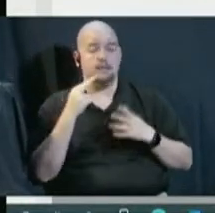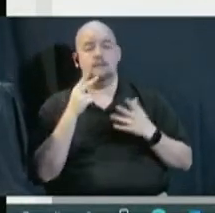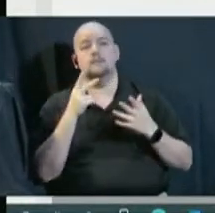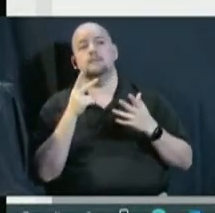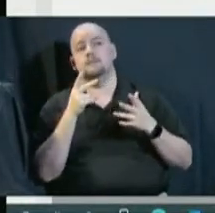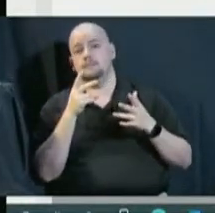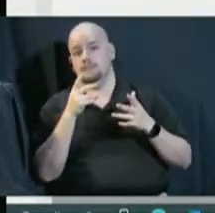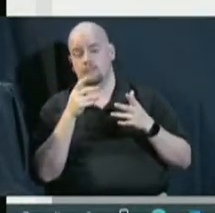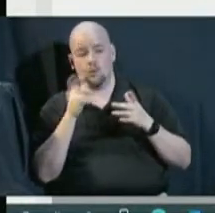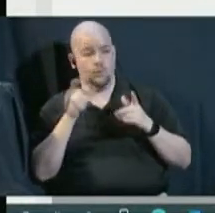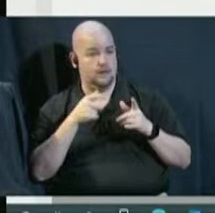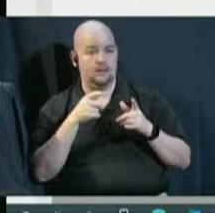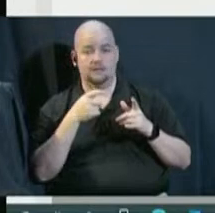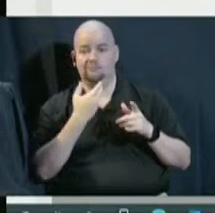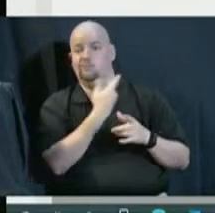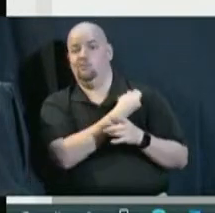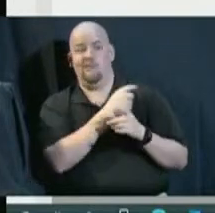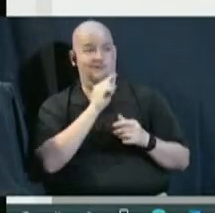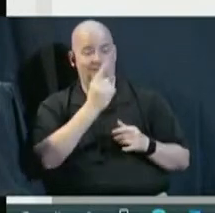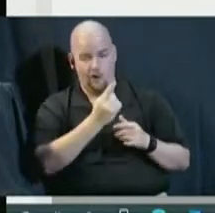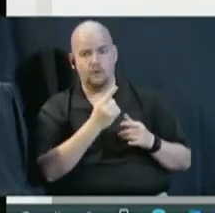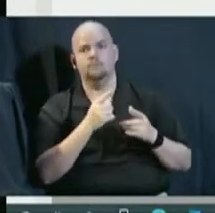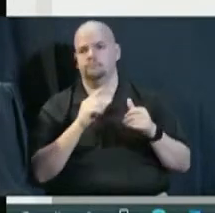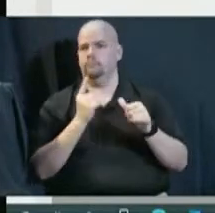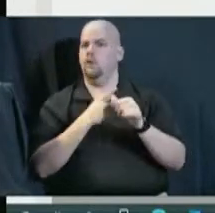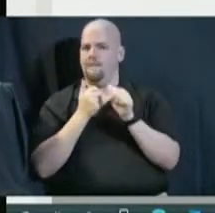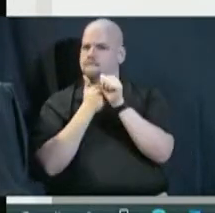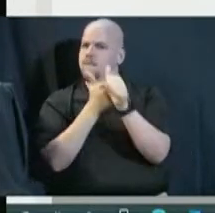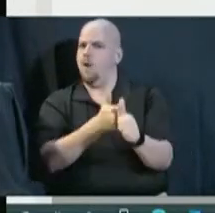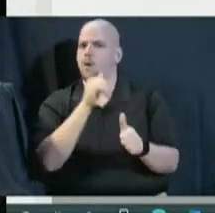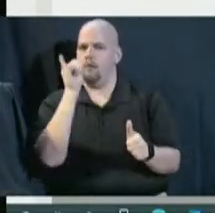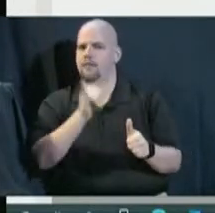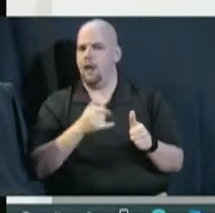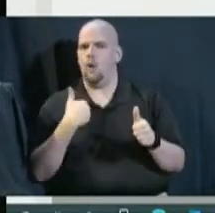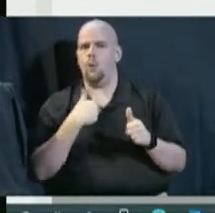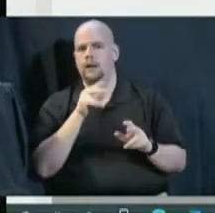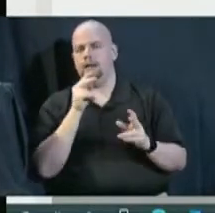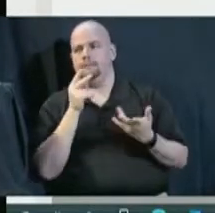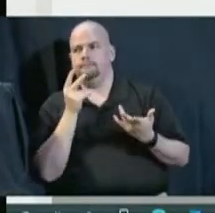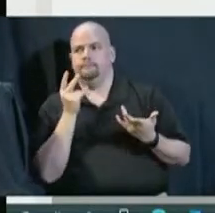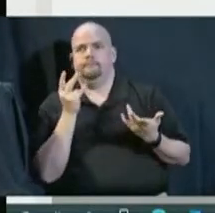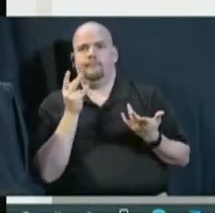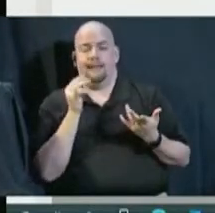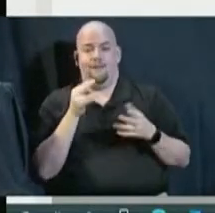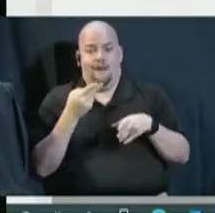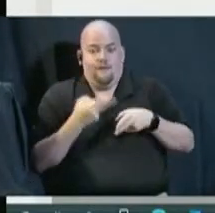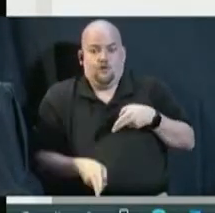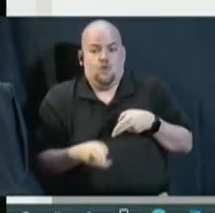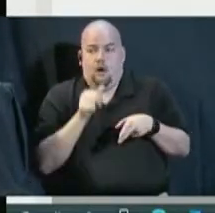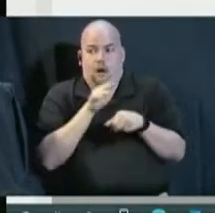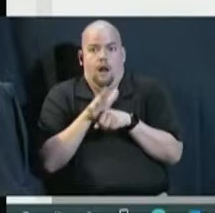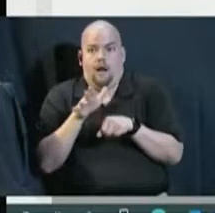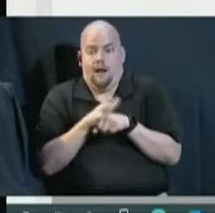that receive it first anyway, so that we're, in the event that we have a shortage of